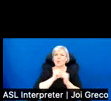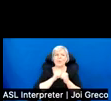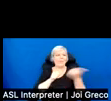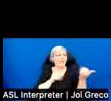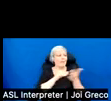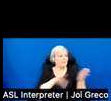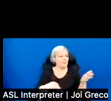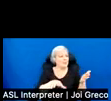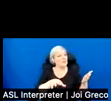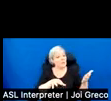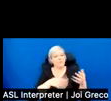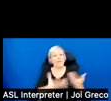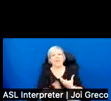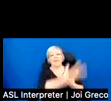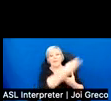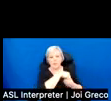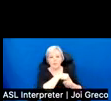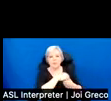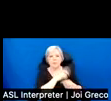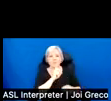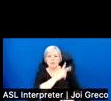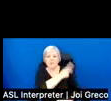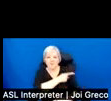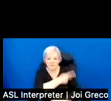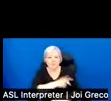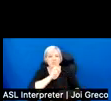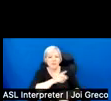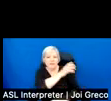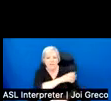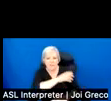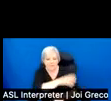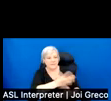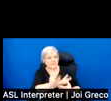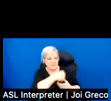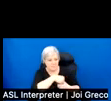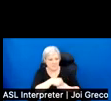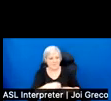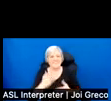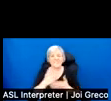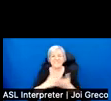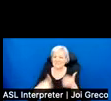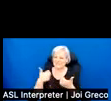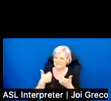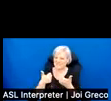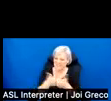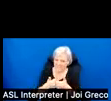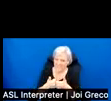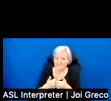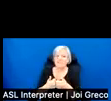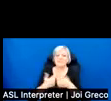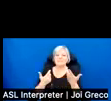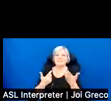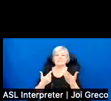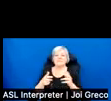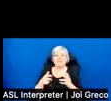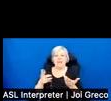disciplines, it reflects real workspaces more accurately. Some of the challenges include discipline-specific language, which can